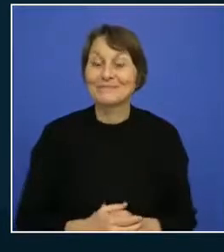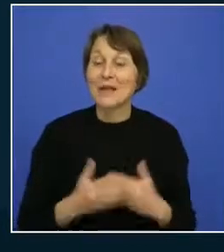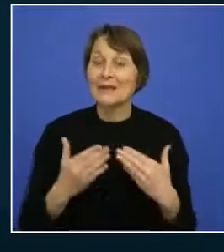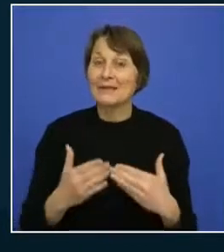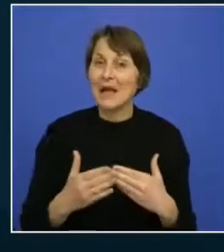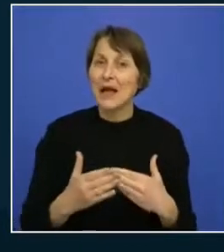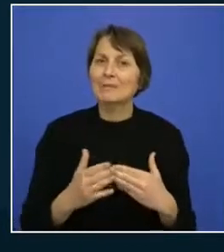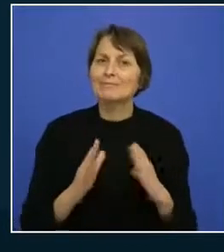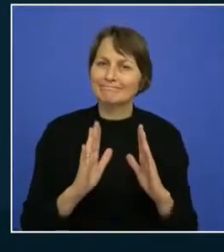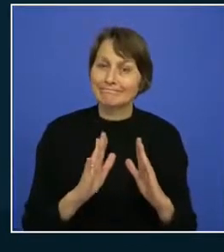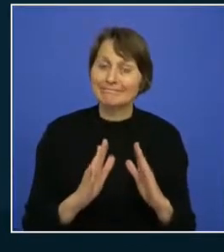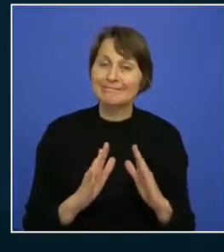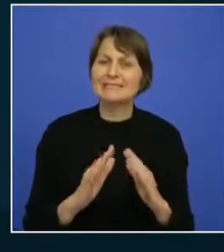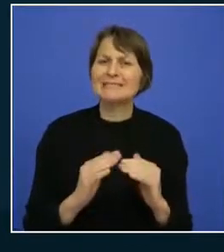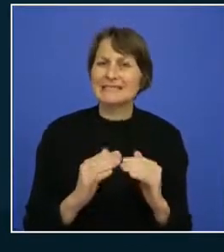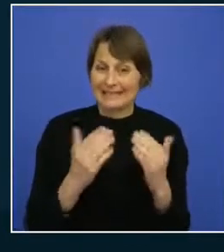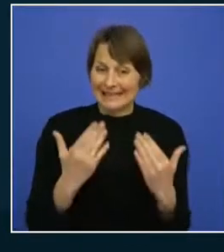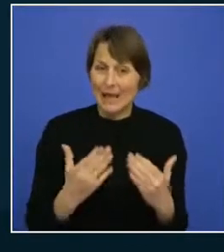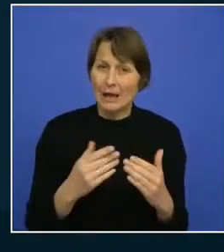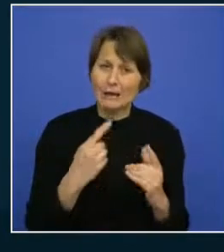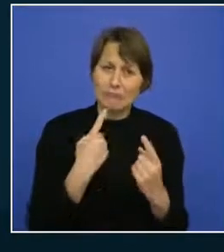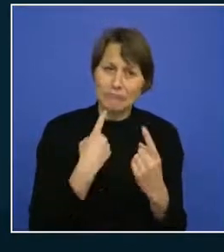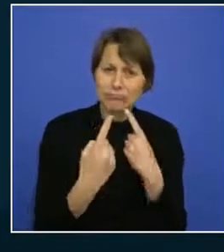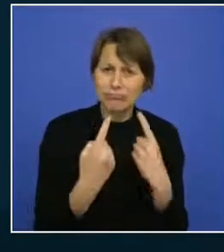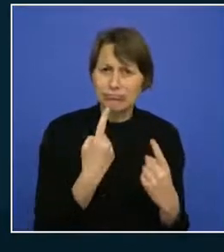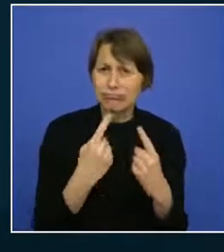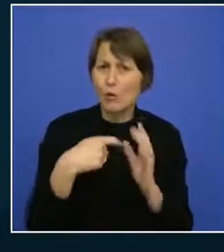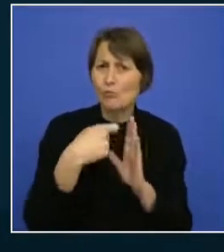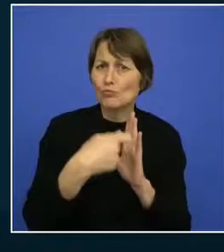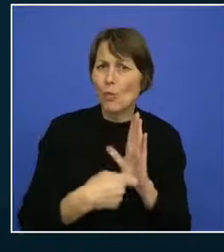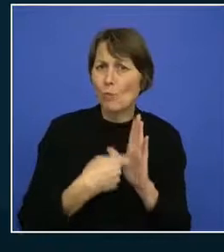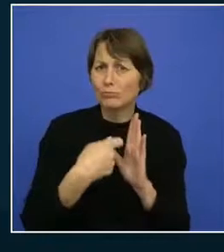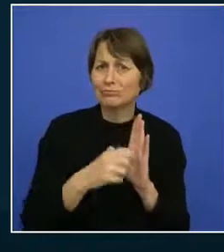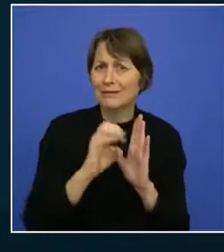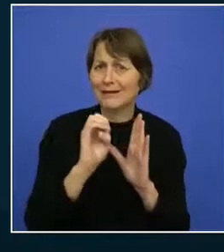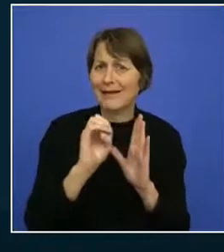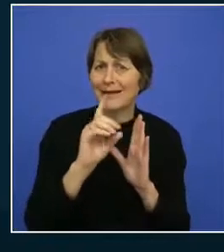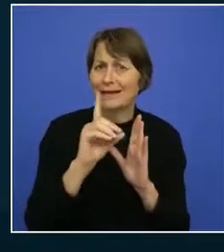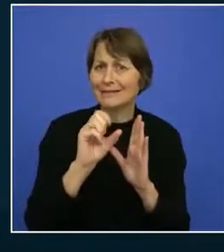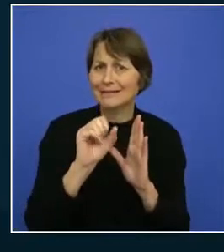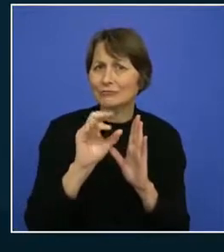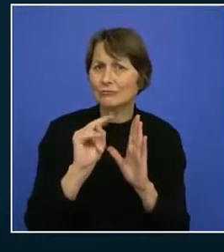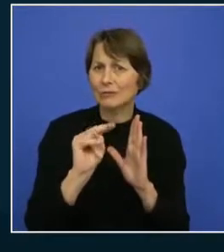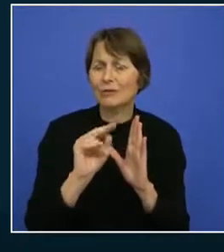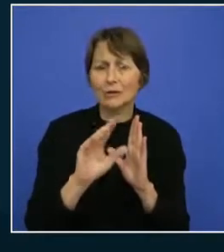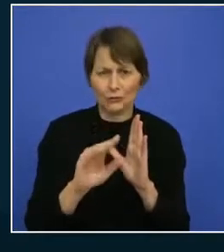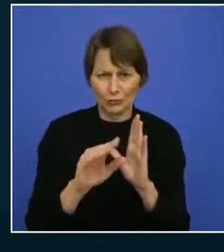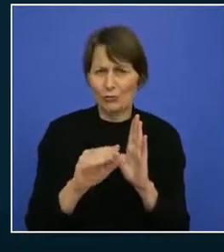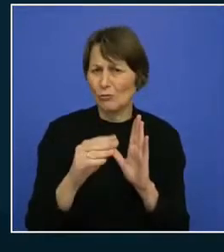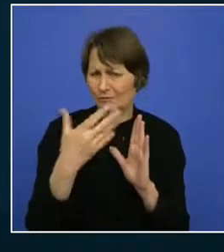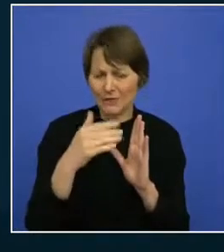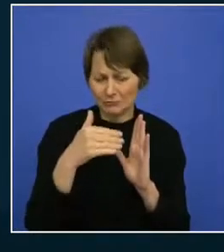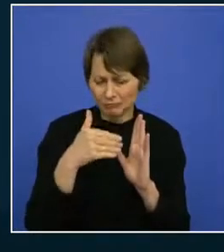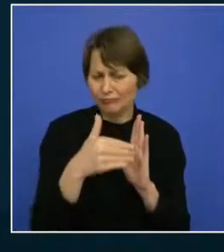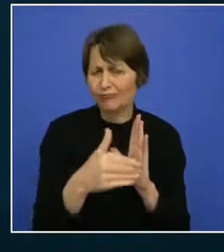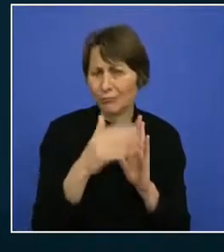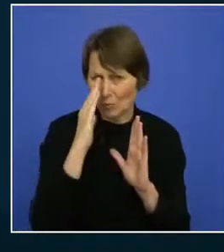you to explain Project Edison because you obviously already have some planned in the